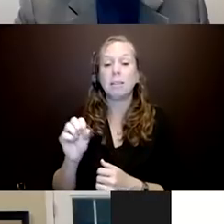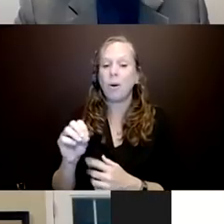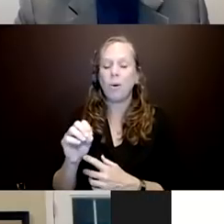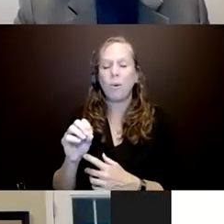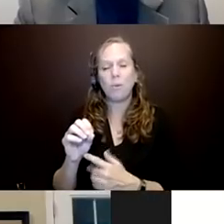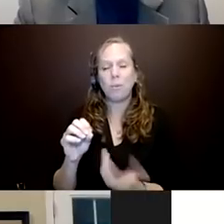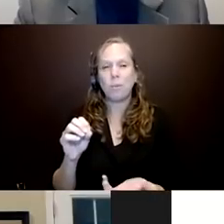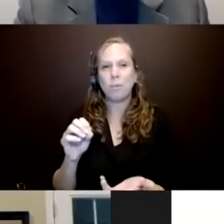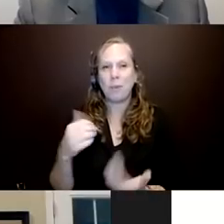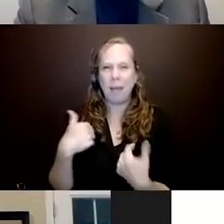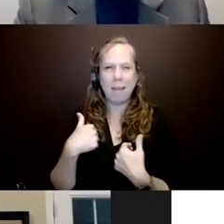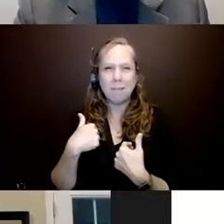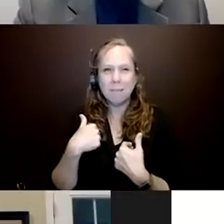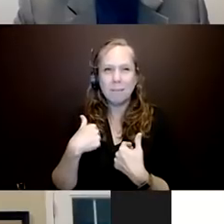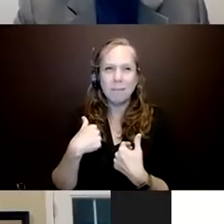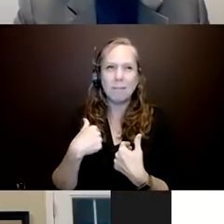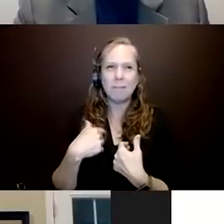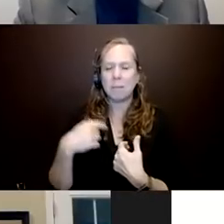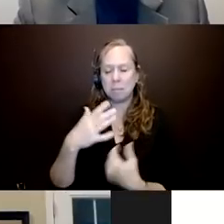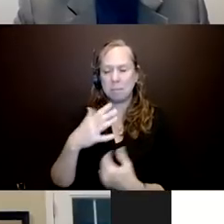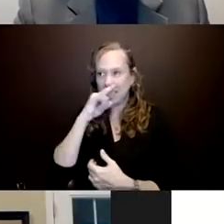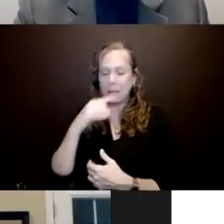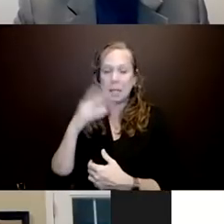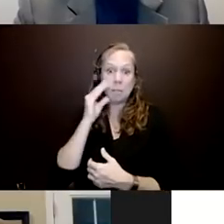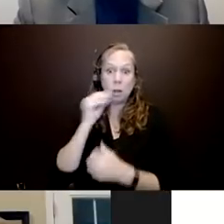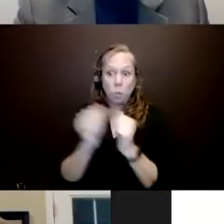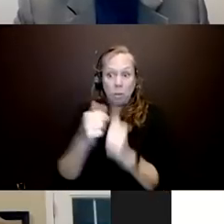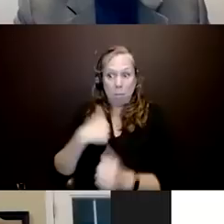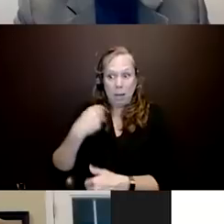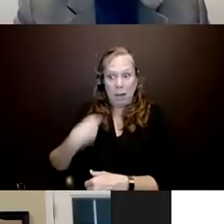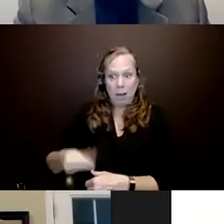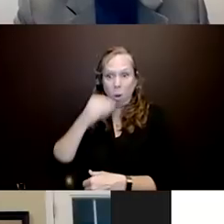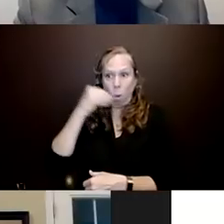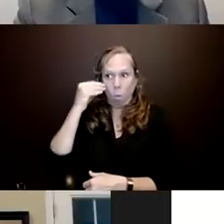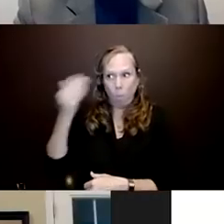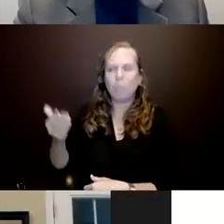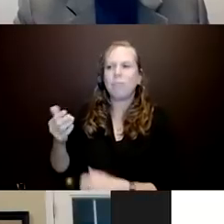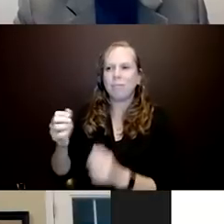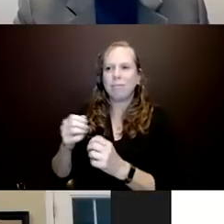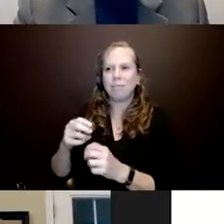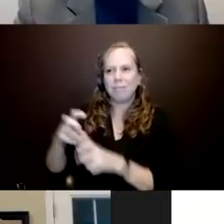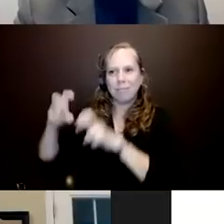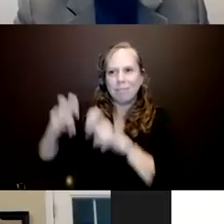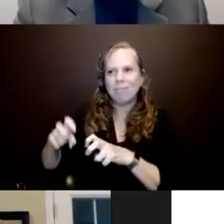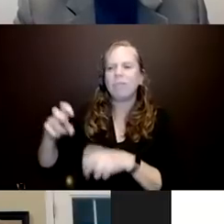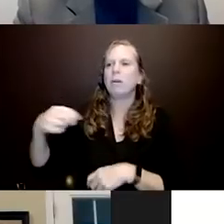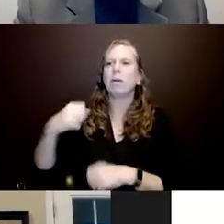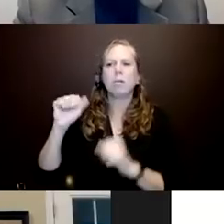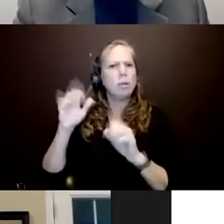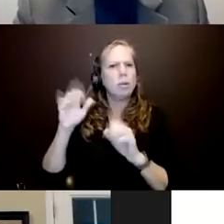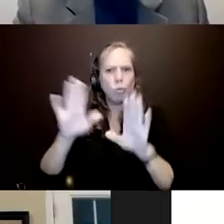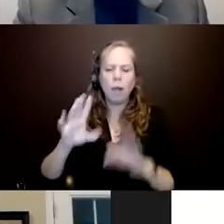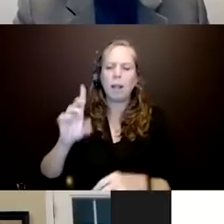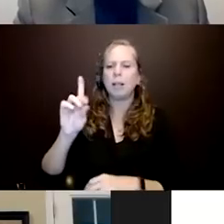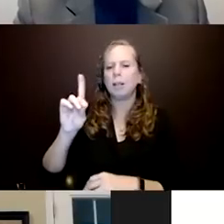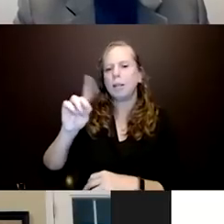So having them sort of experience it with me at home has been really, really awesome. Really great tools for them to connect with their teachers. And